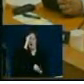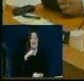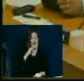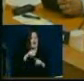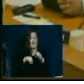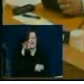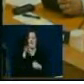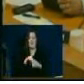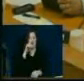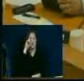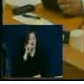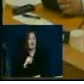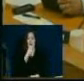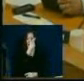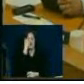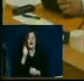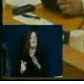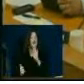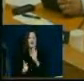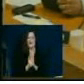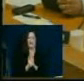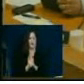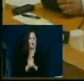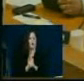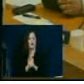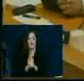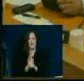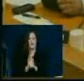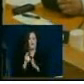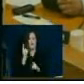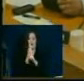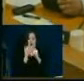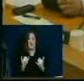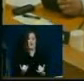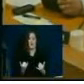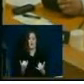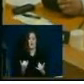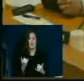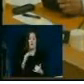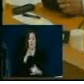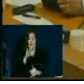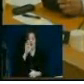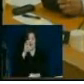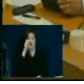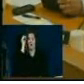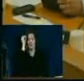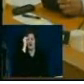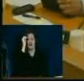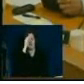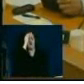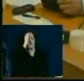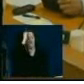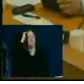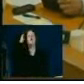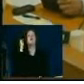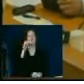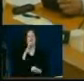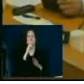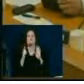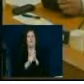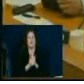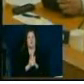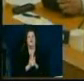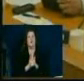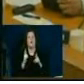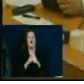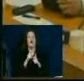cannot vote for it because it's illegal as of right now by your opinion. It could be legal,